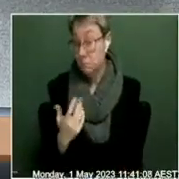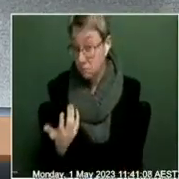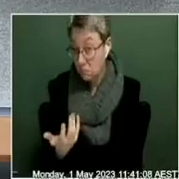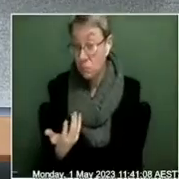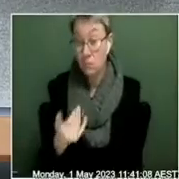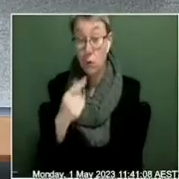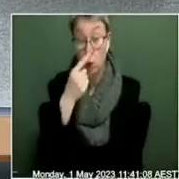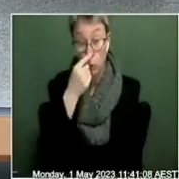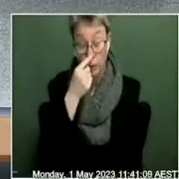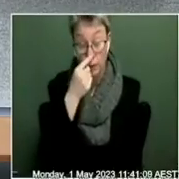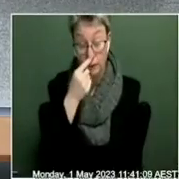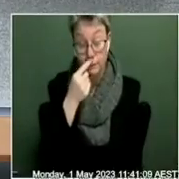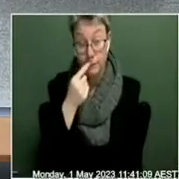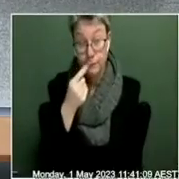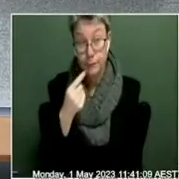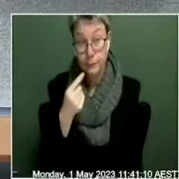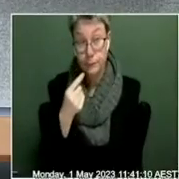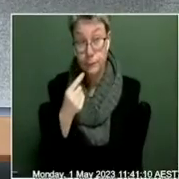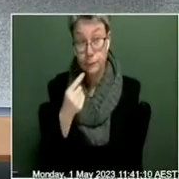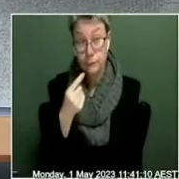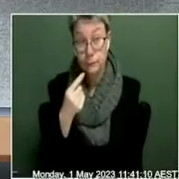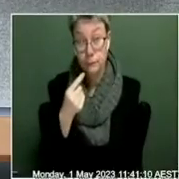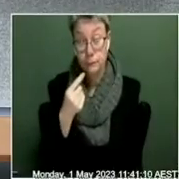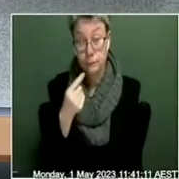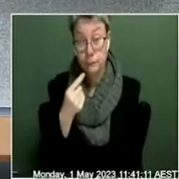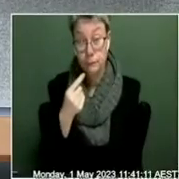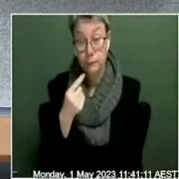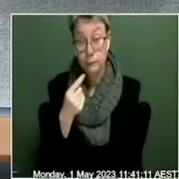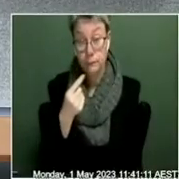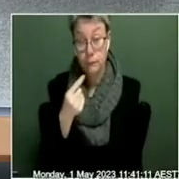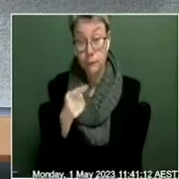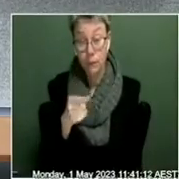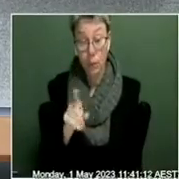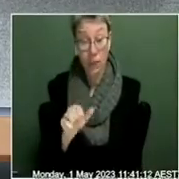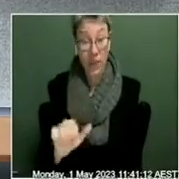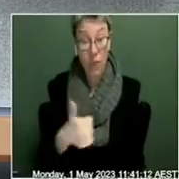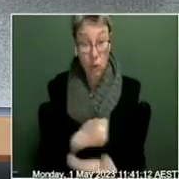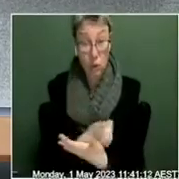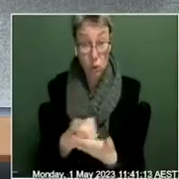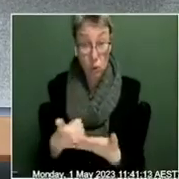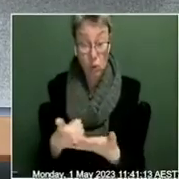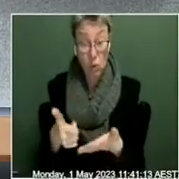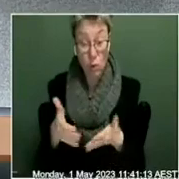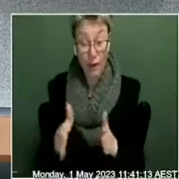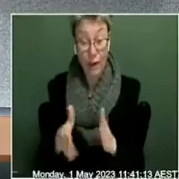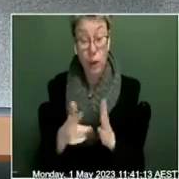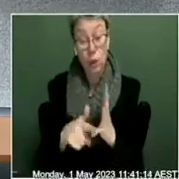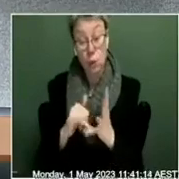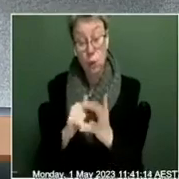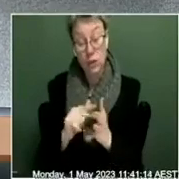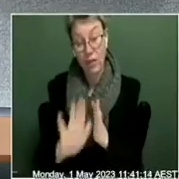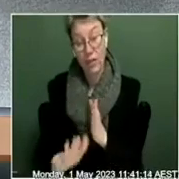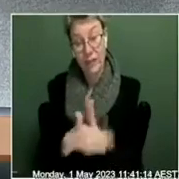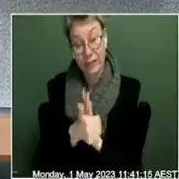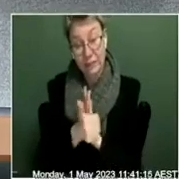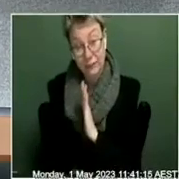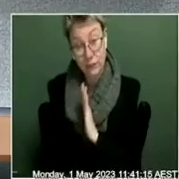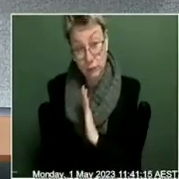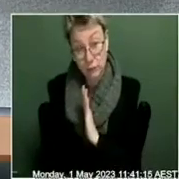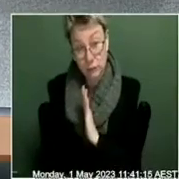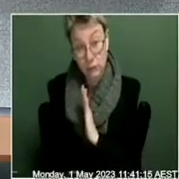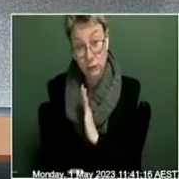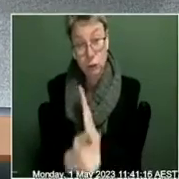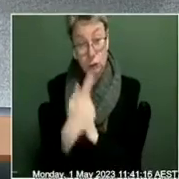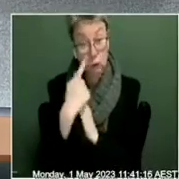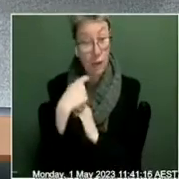in calming a situation, de-escalating, that kind of thing. So I think it's not a case that if